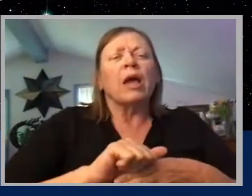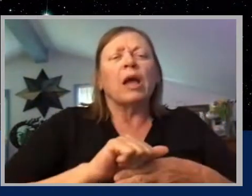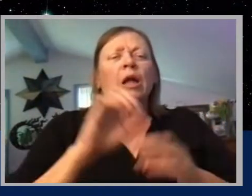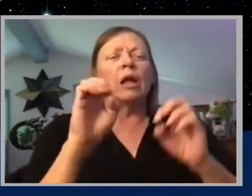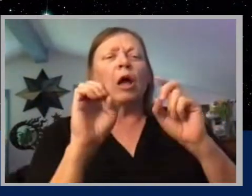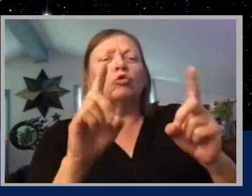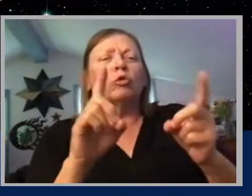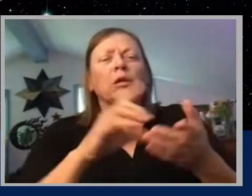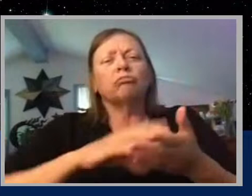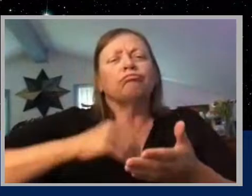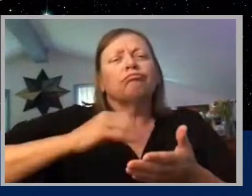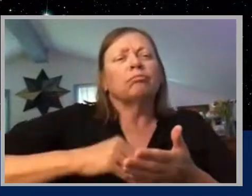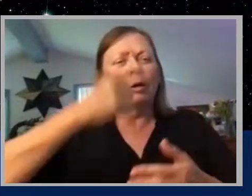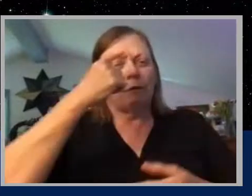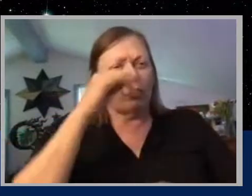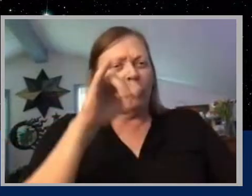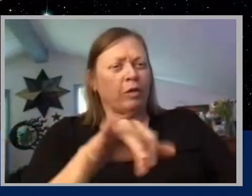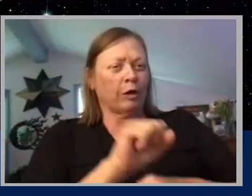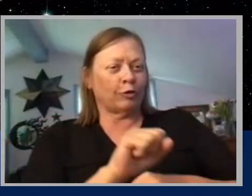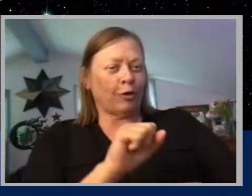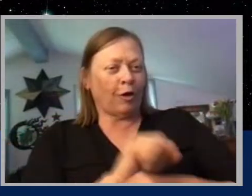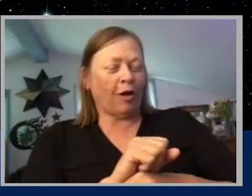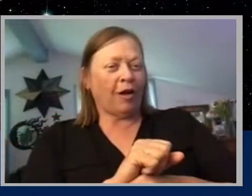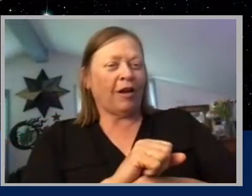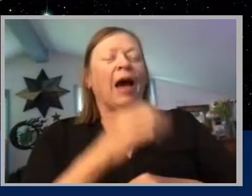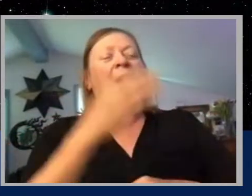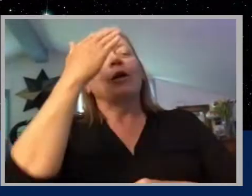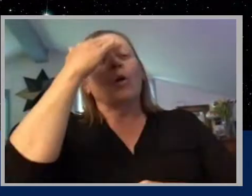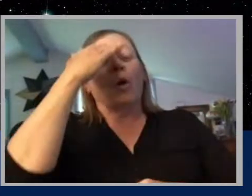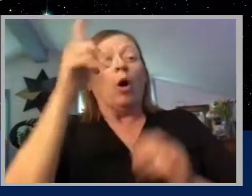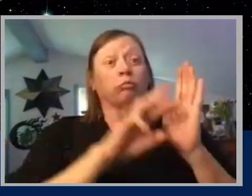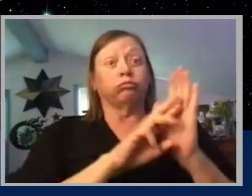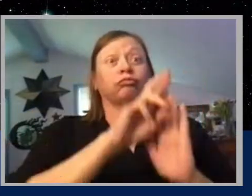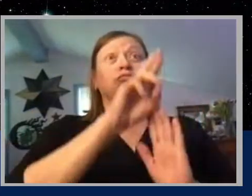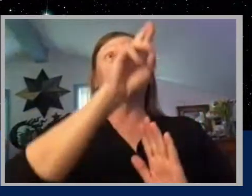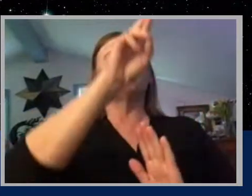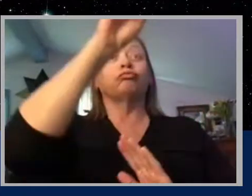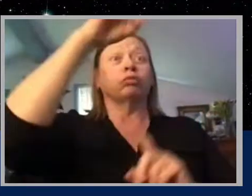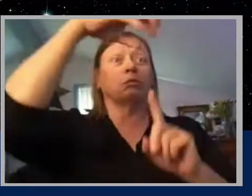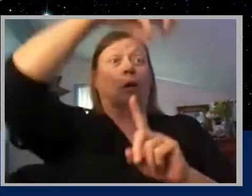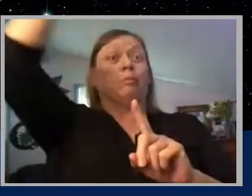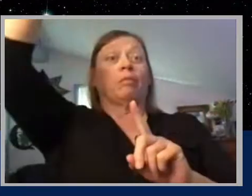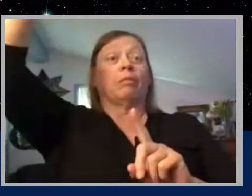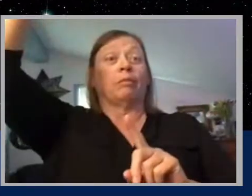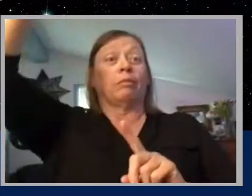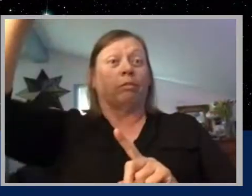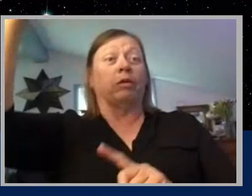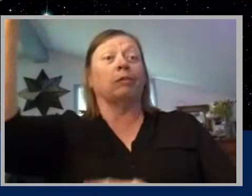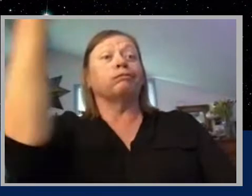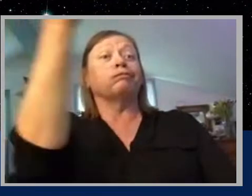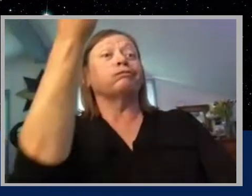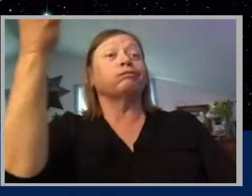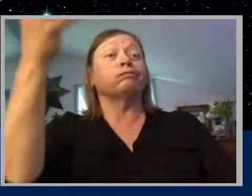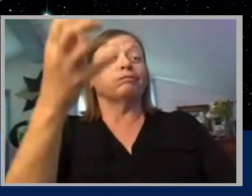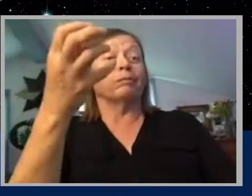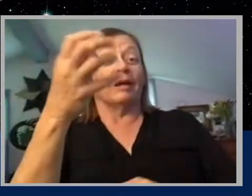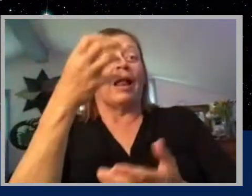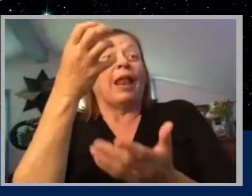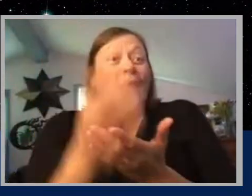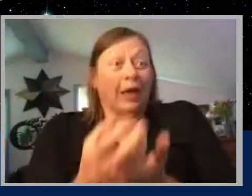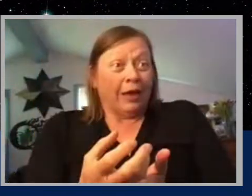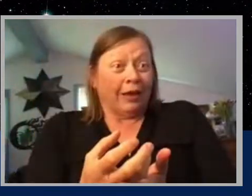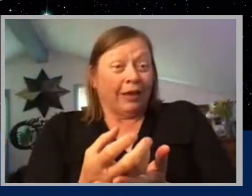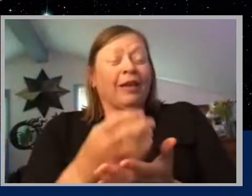obviously, we can get into when it's actually splashing down and what they do in that process. But, even before that, was we were just